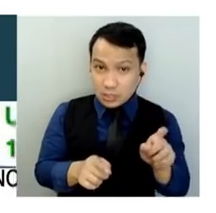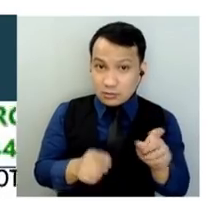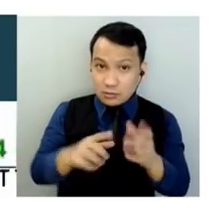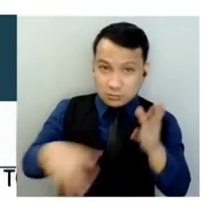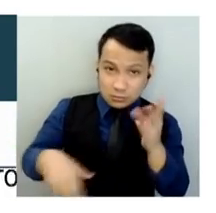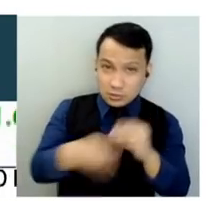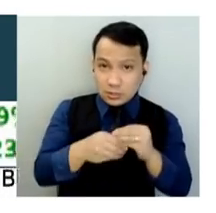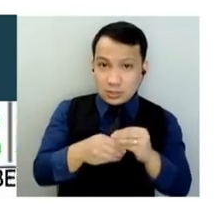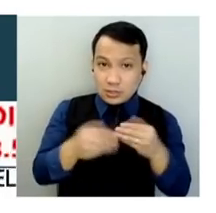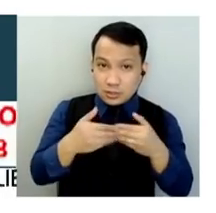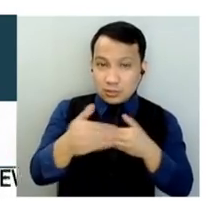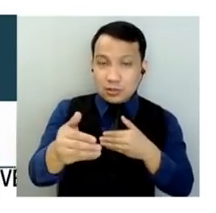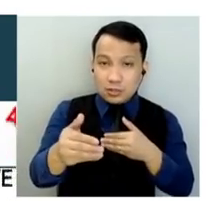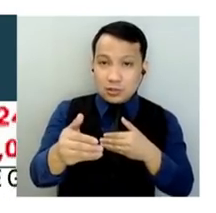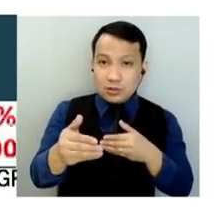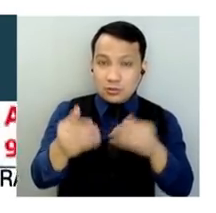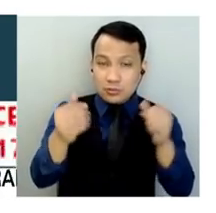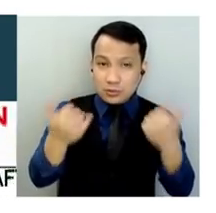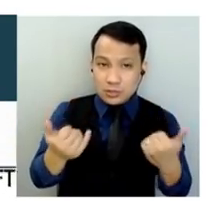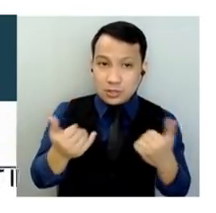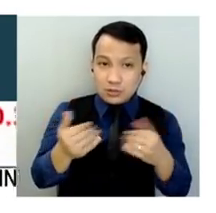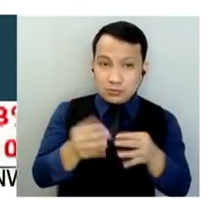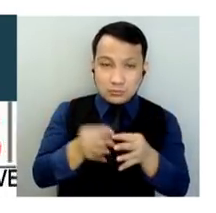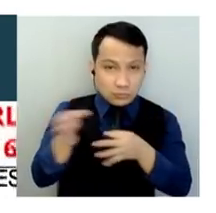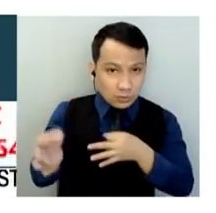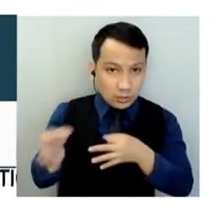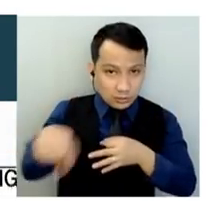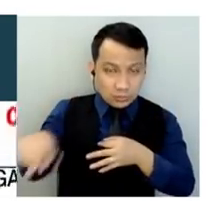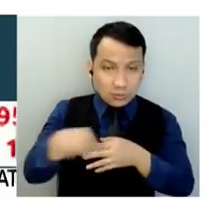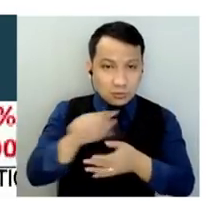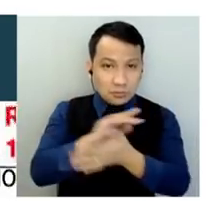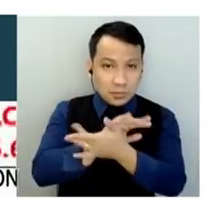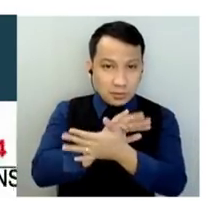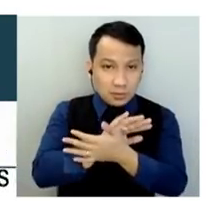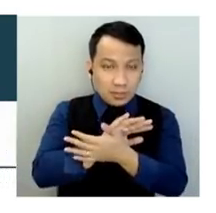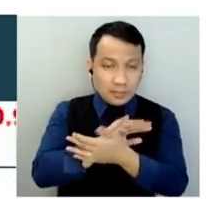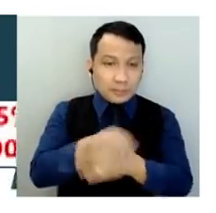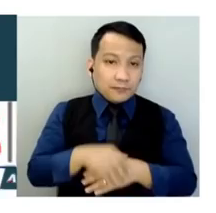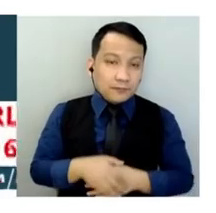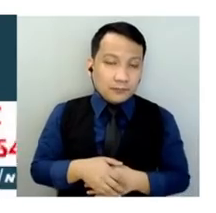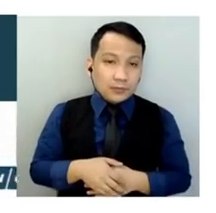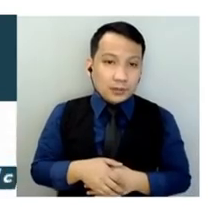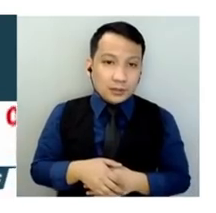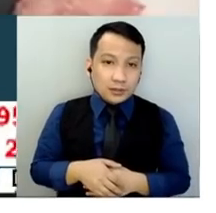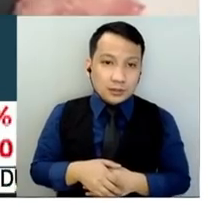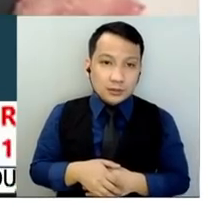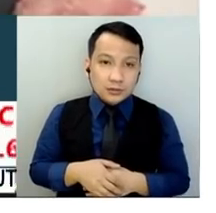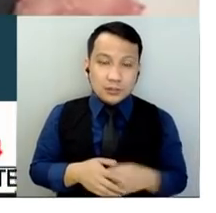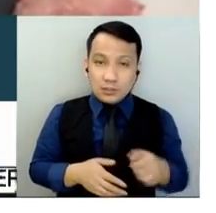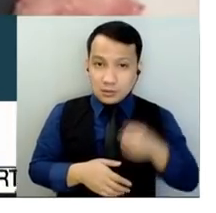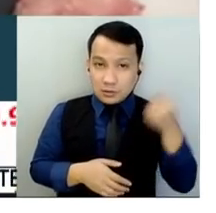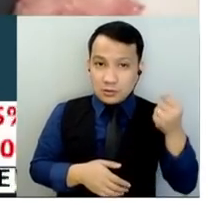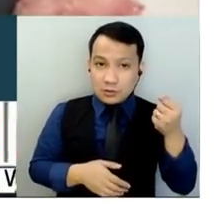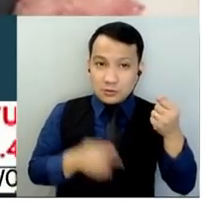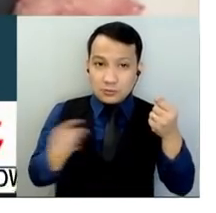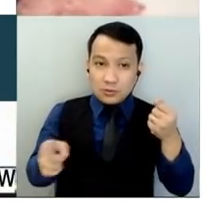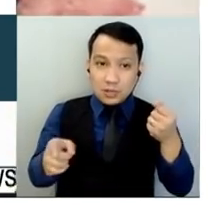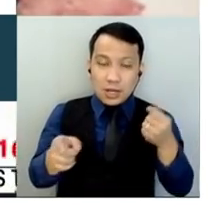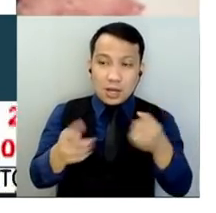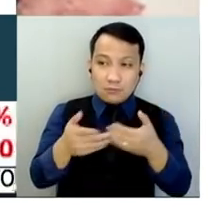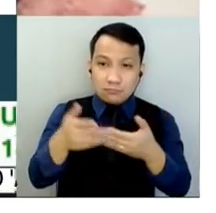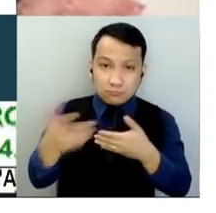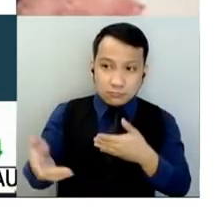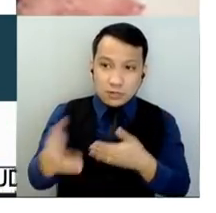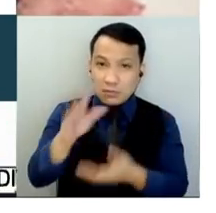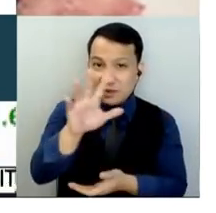to push the country post this pandemic? Well, for one, there's a $500 billion increase. So at